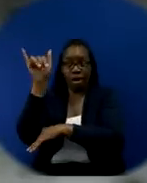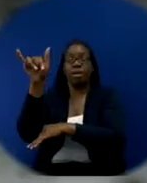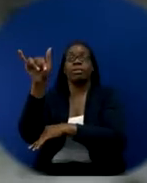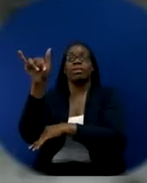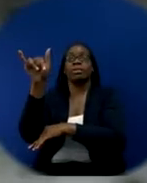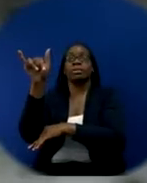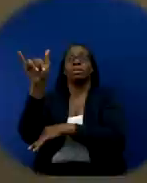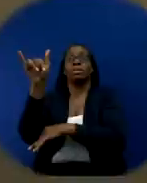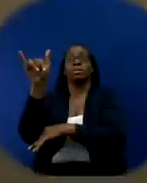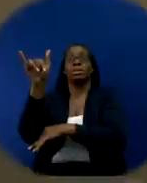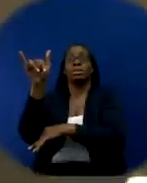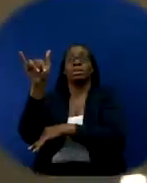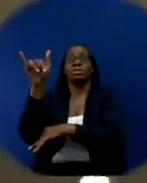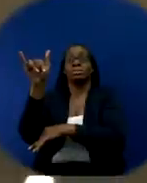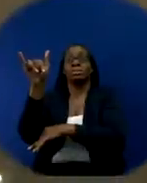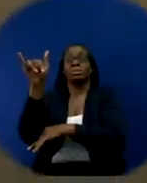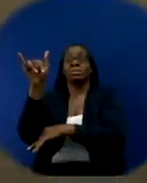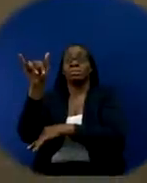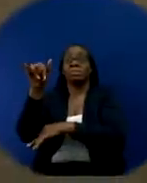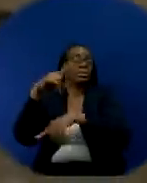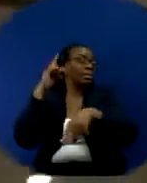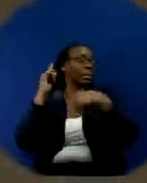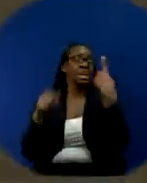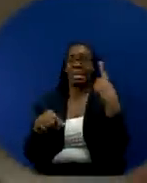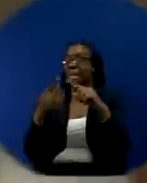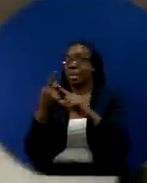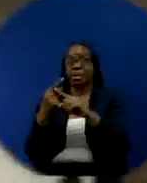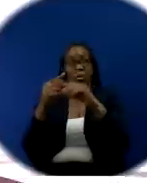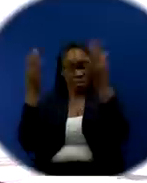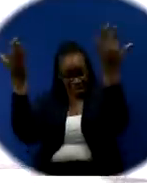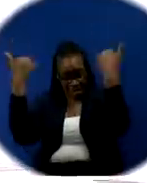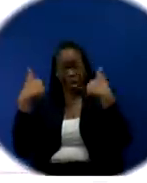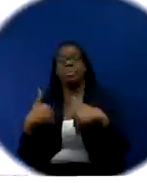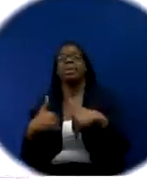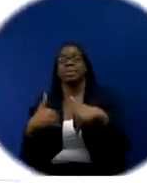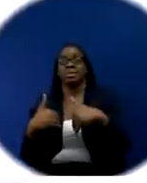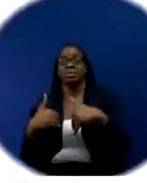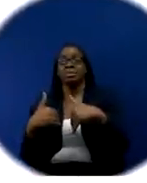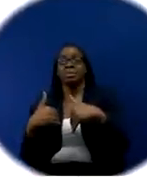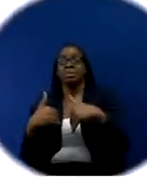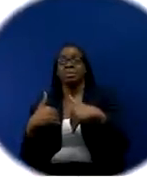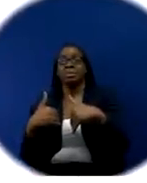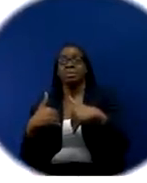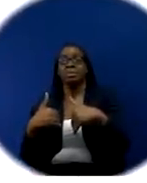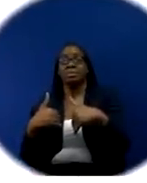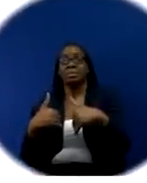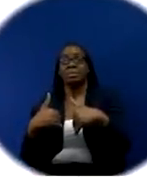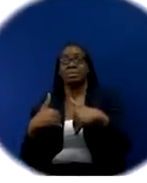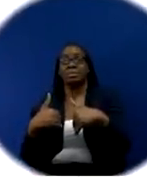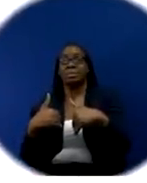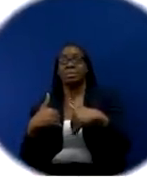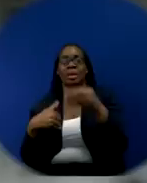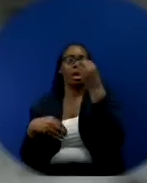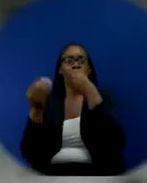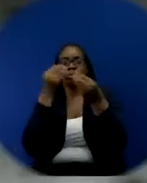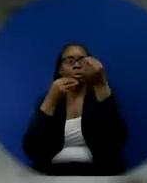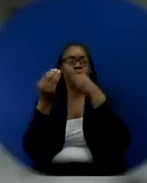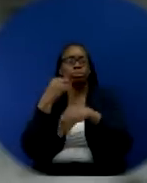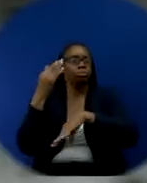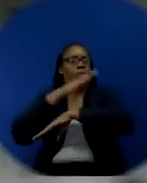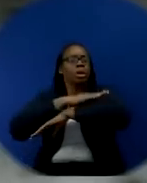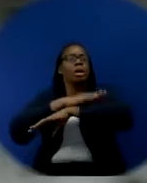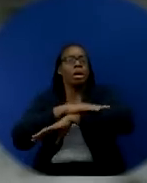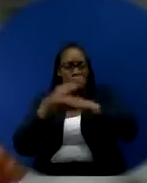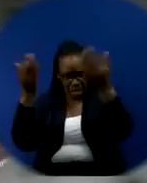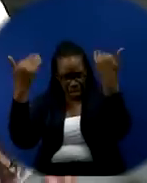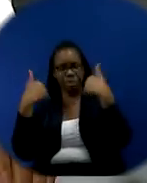I'm in, y'all. Can't nobody put me out. I'm in. I'm gonna eat fast sumptuously at the table. I'm in,